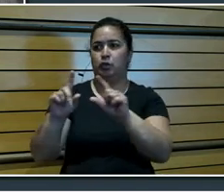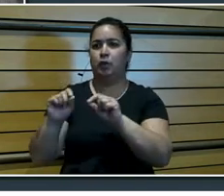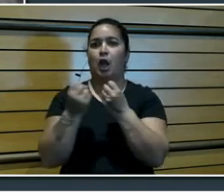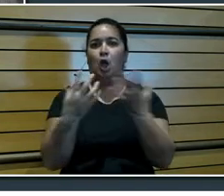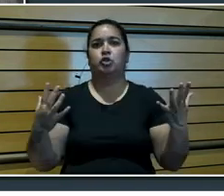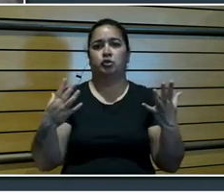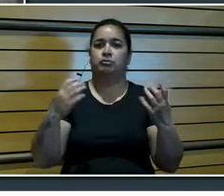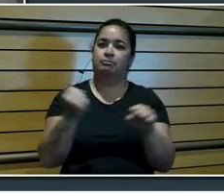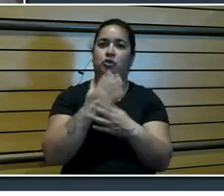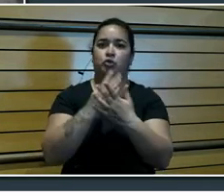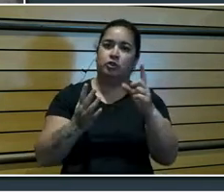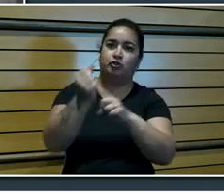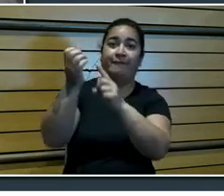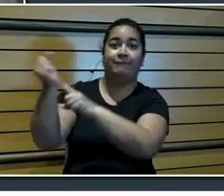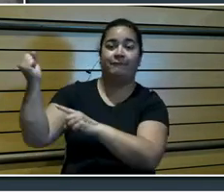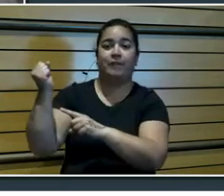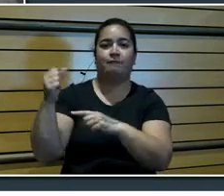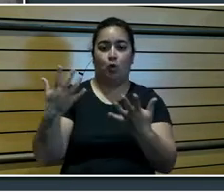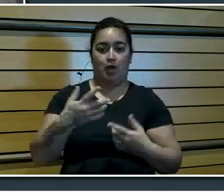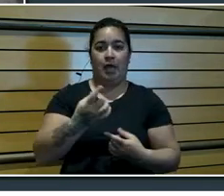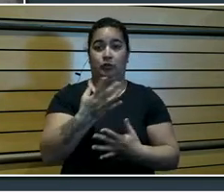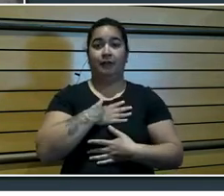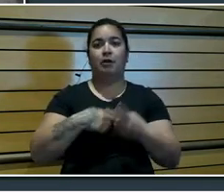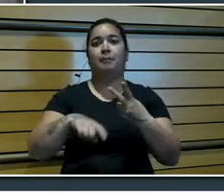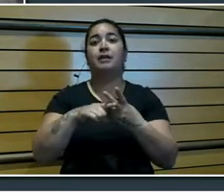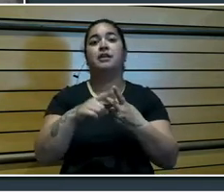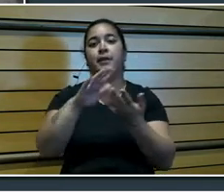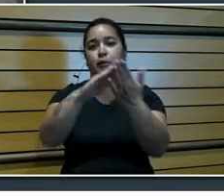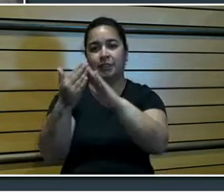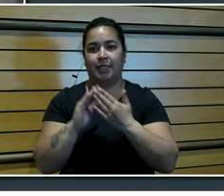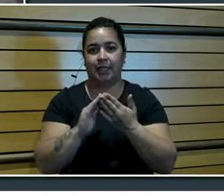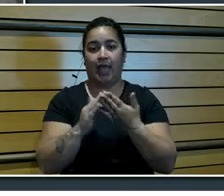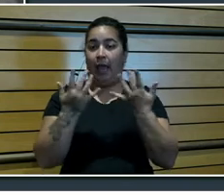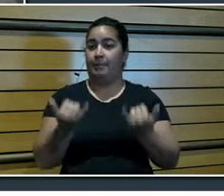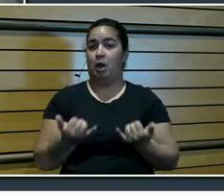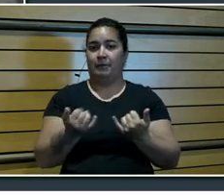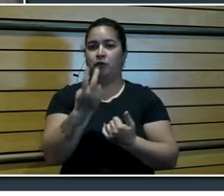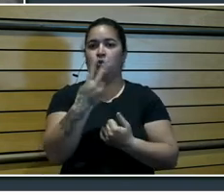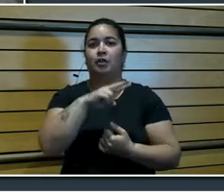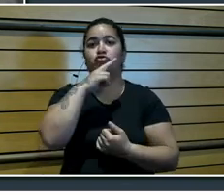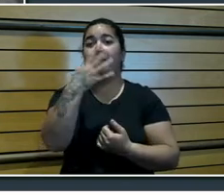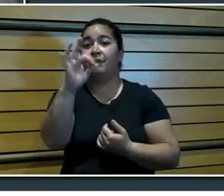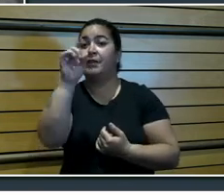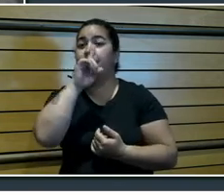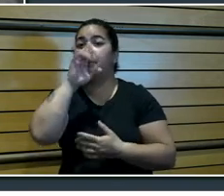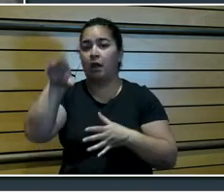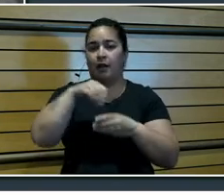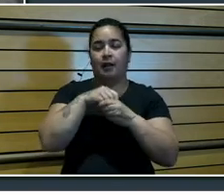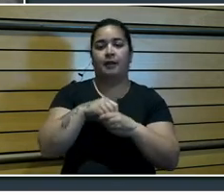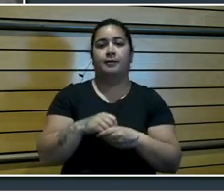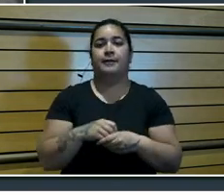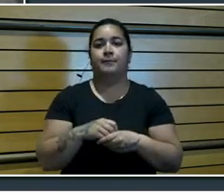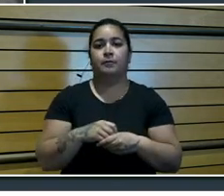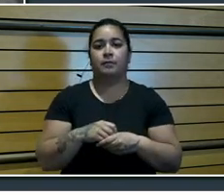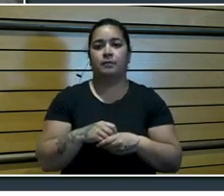community. We currently represent approximately 250 adult members of this community. Although Wauhiki